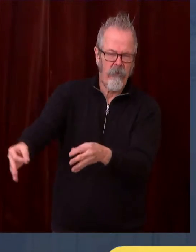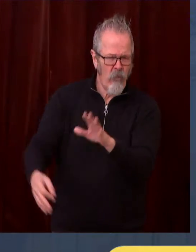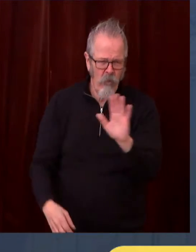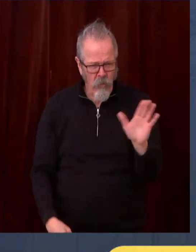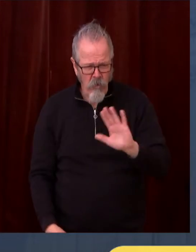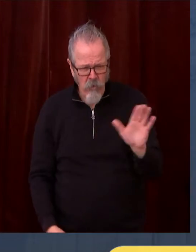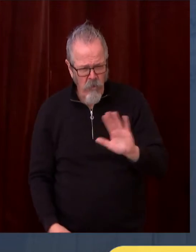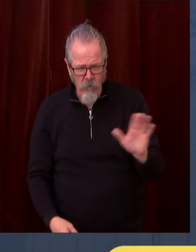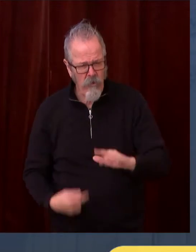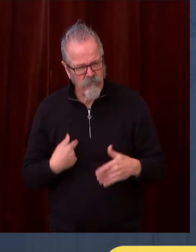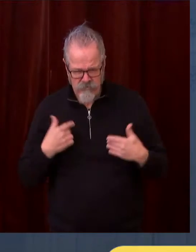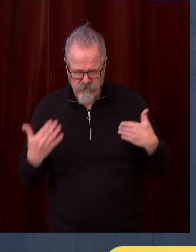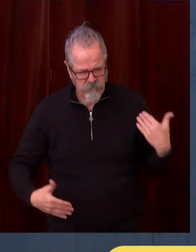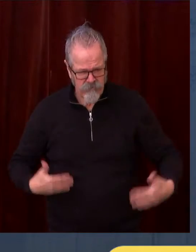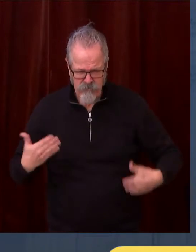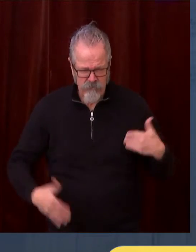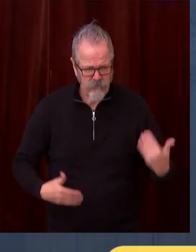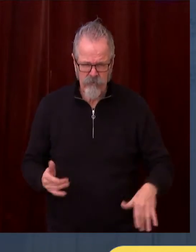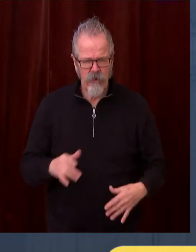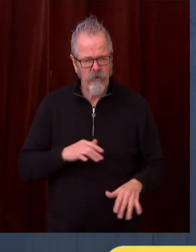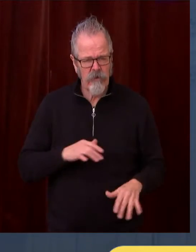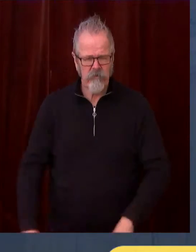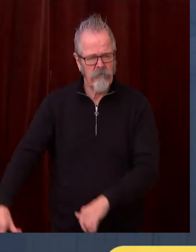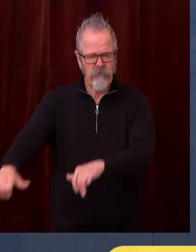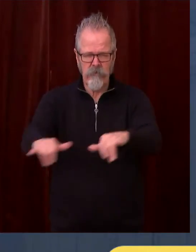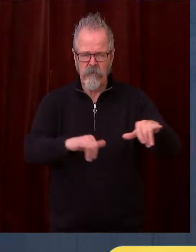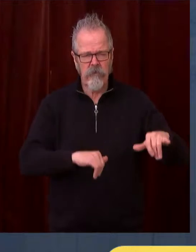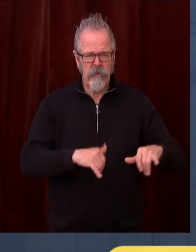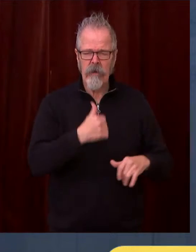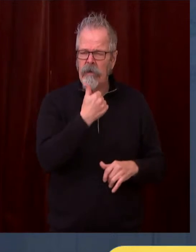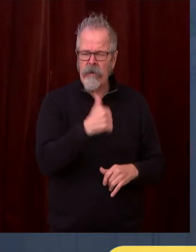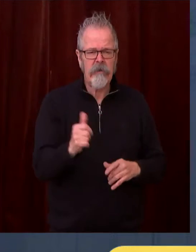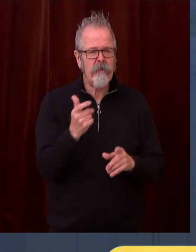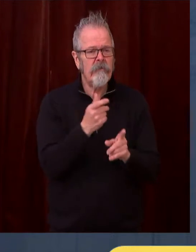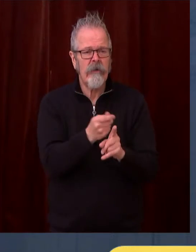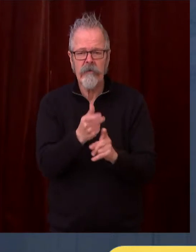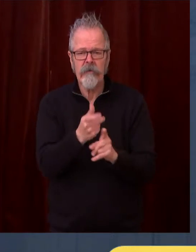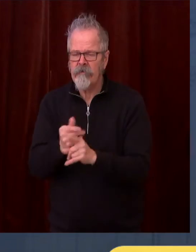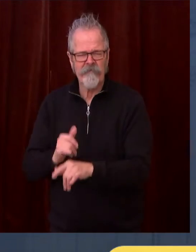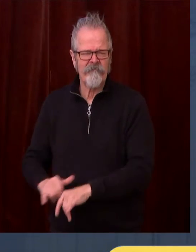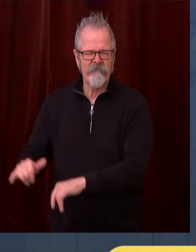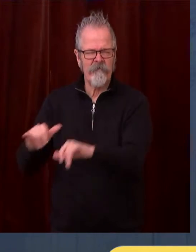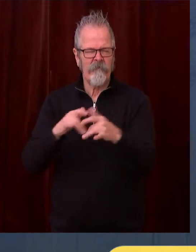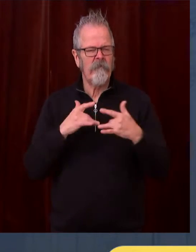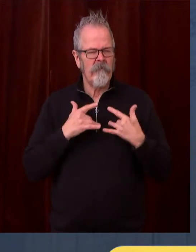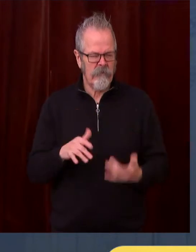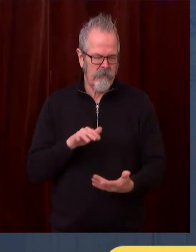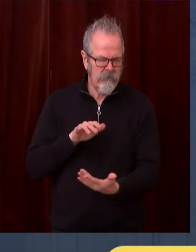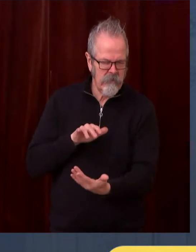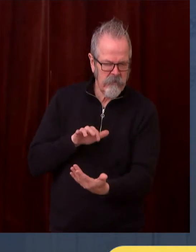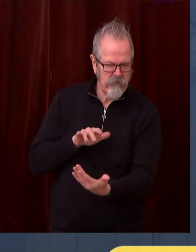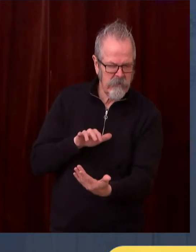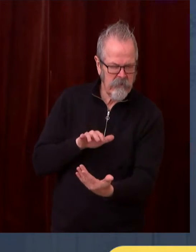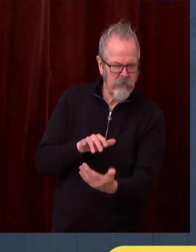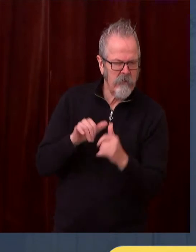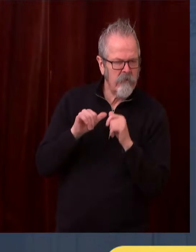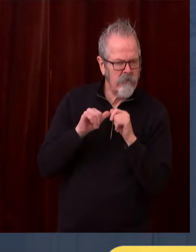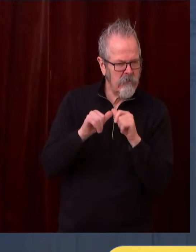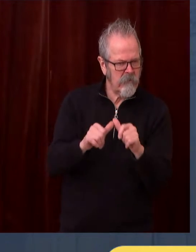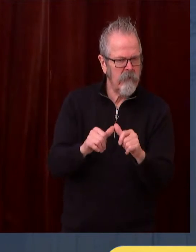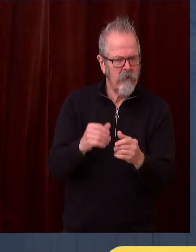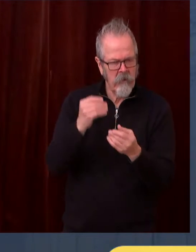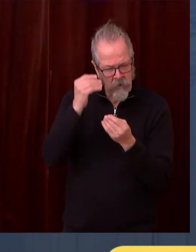vaccines are going to continue until all the data that they want to collect is available.